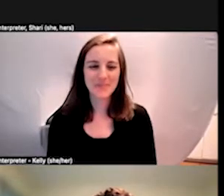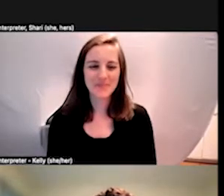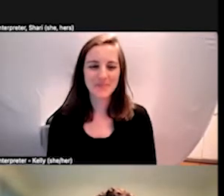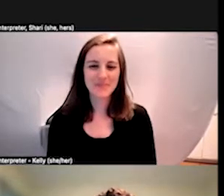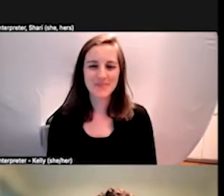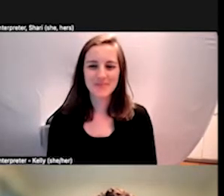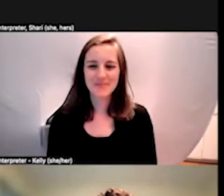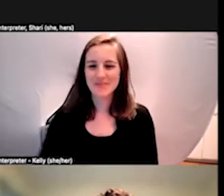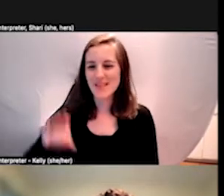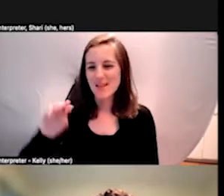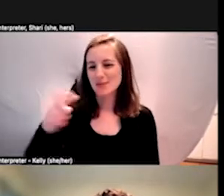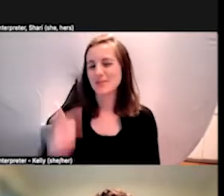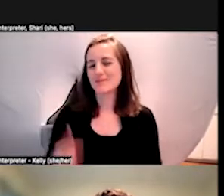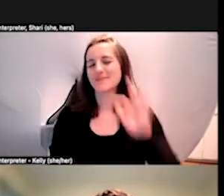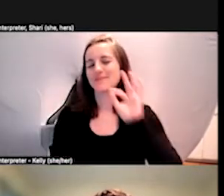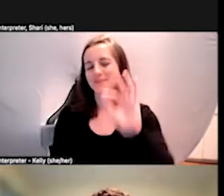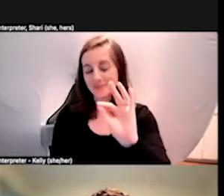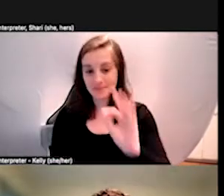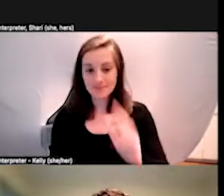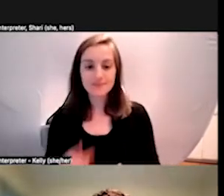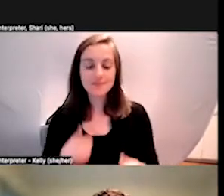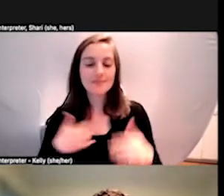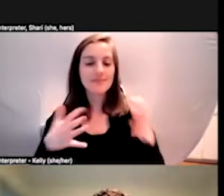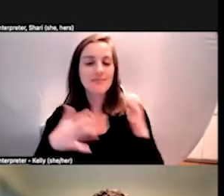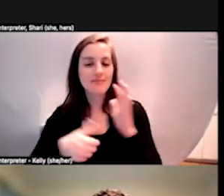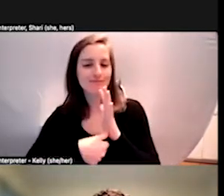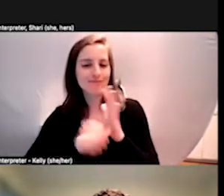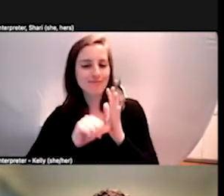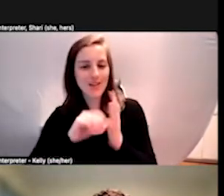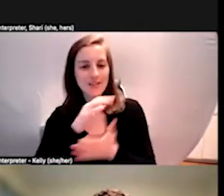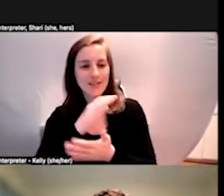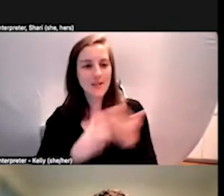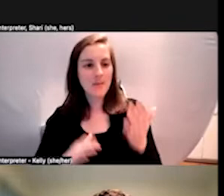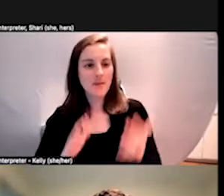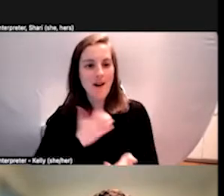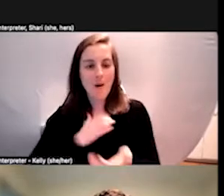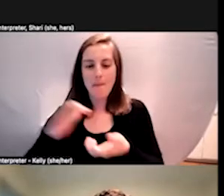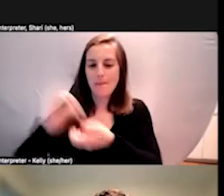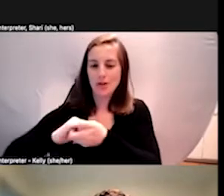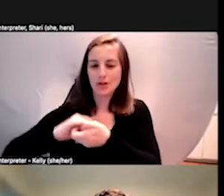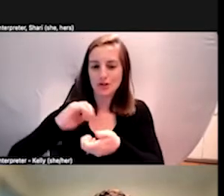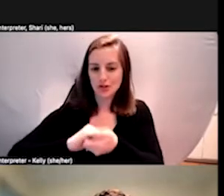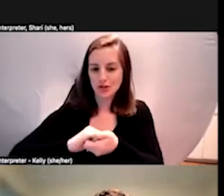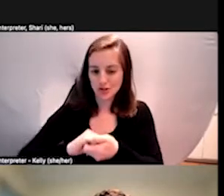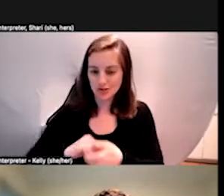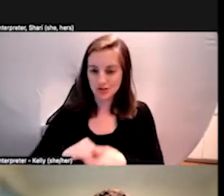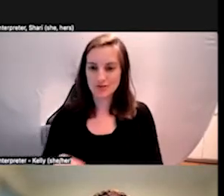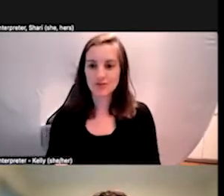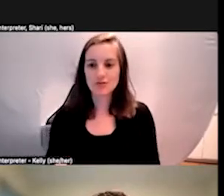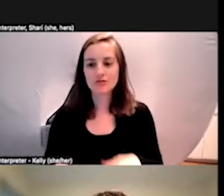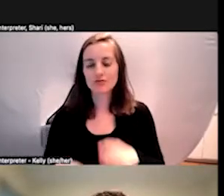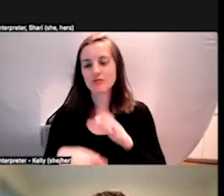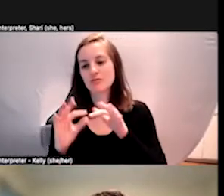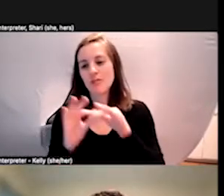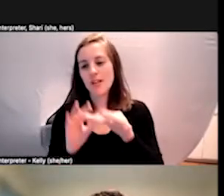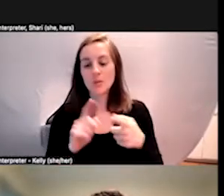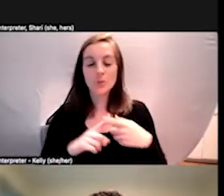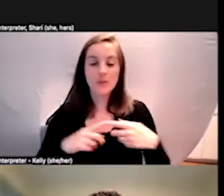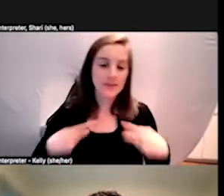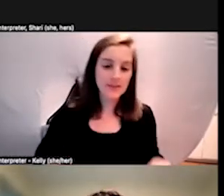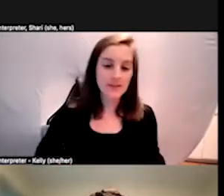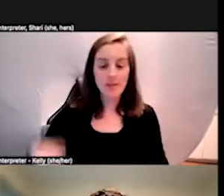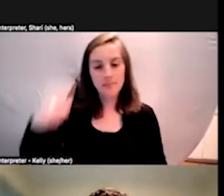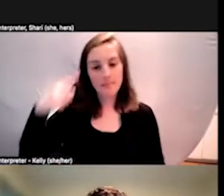Perfect. Yeah, I just wanted to highlight some of MTPC's partners that are related to physical, mental, and behavioral